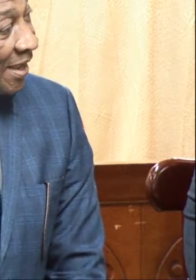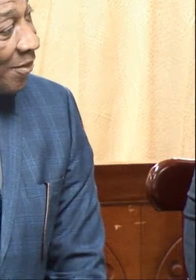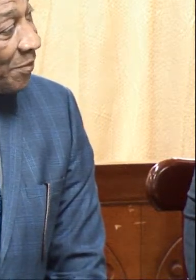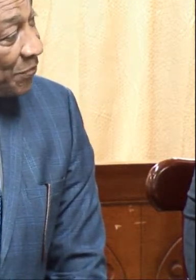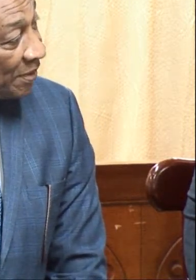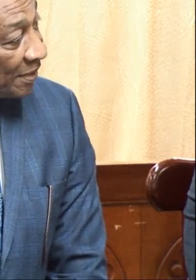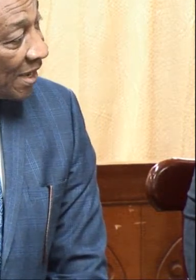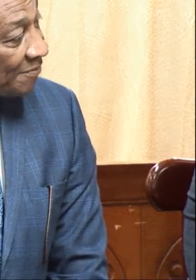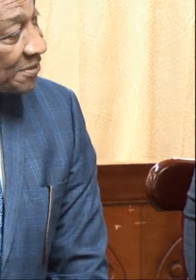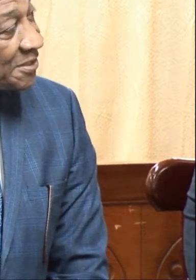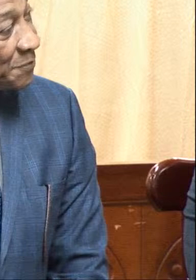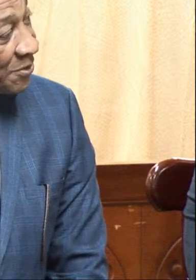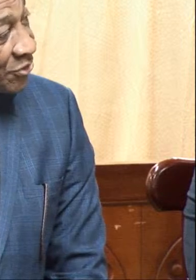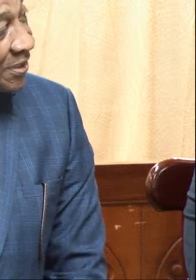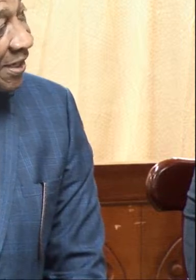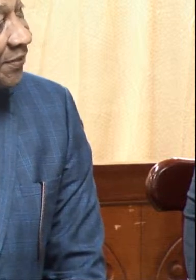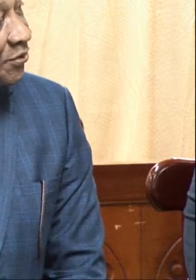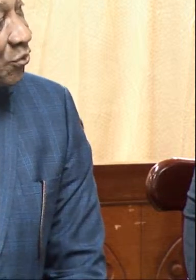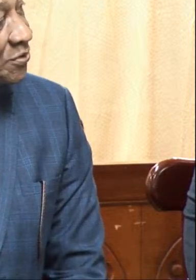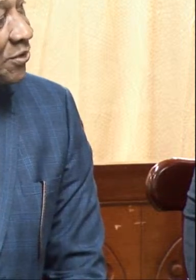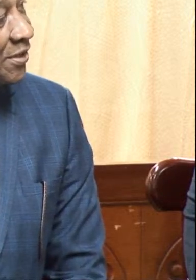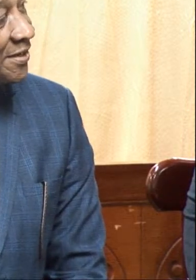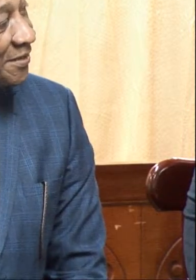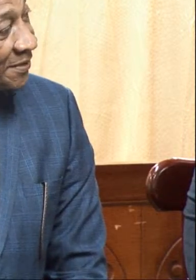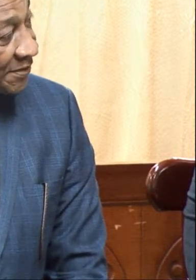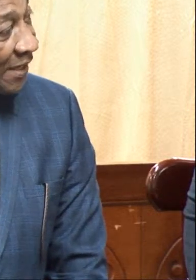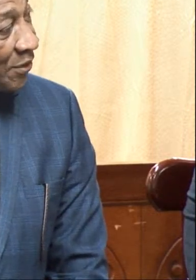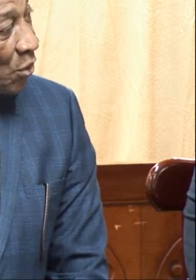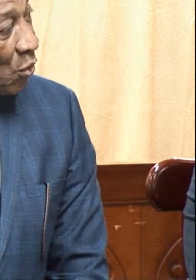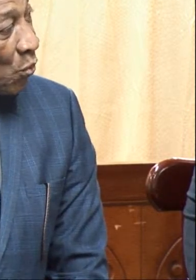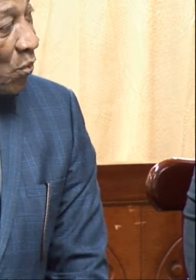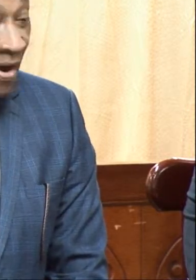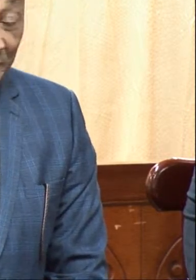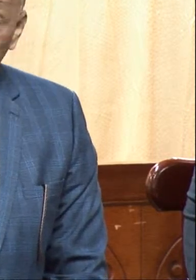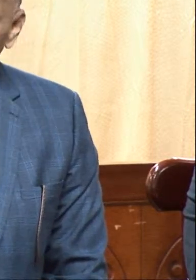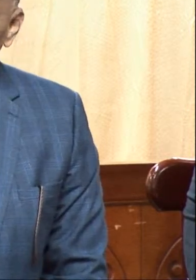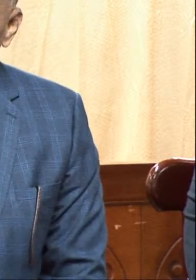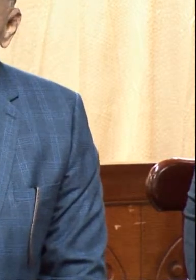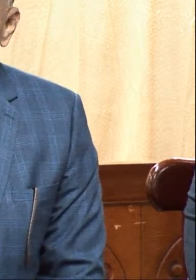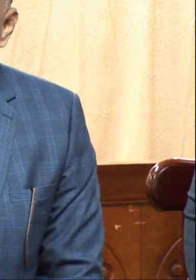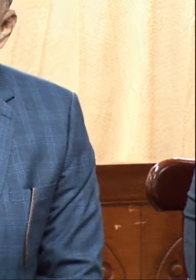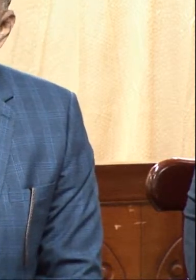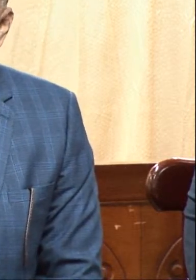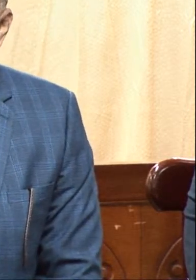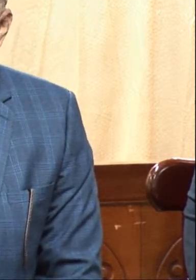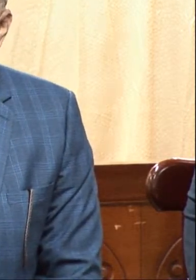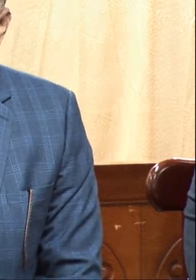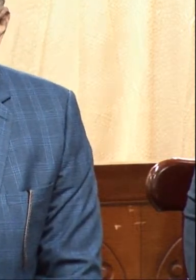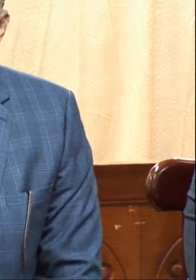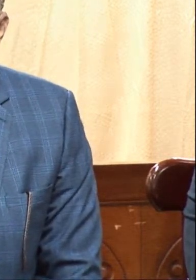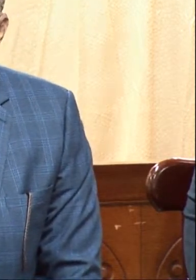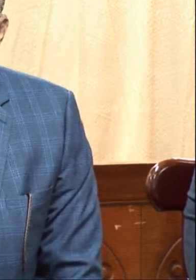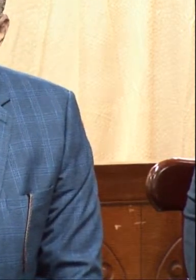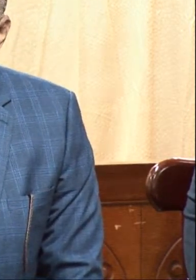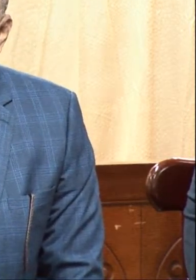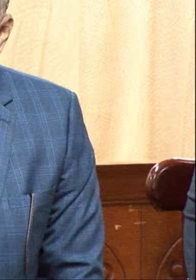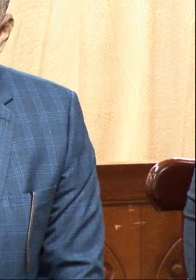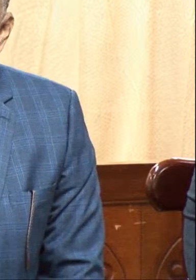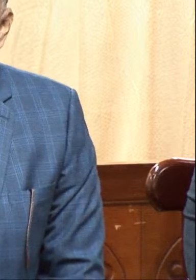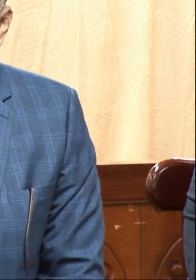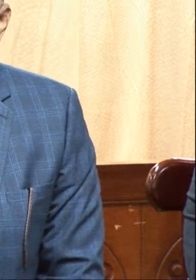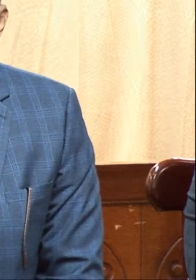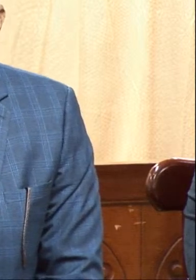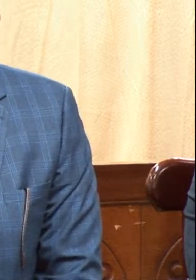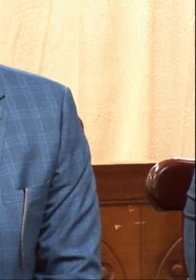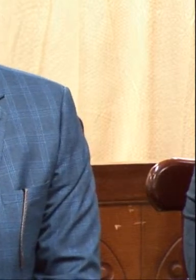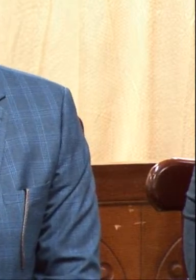I repeat, I have a suspicion that there are those on the other side who are in a similar position as to where I am and would like to know as well. I do